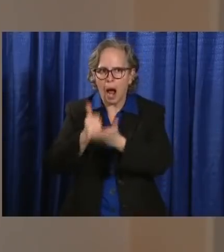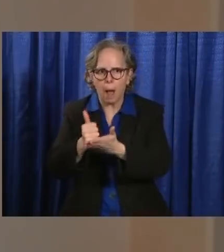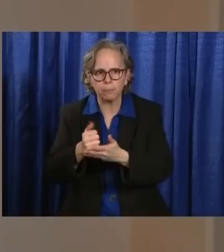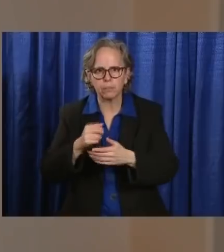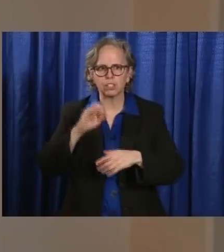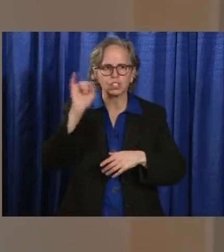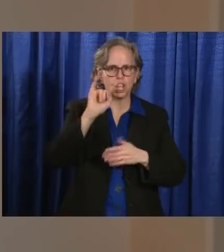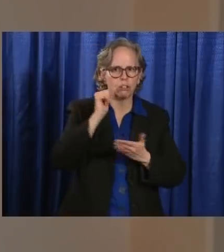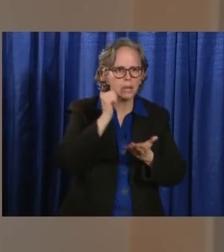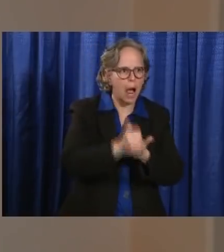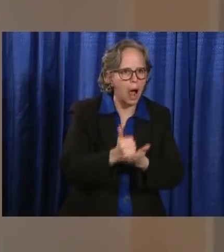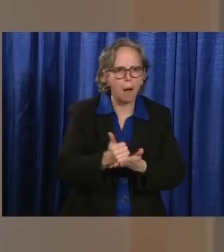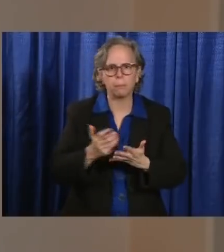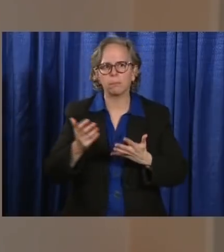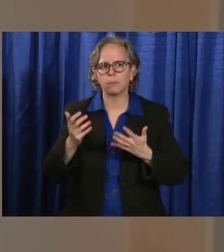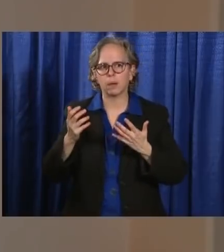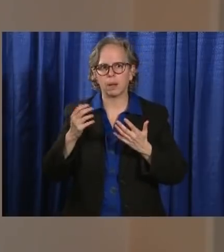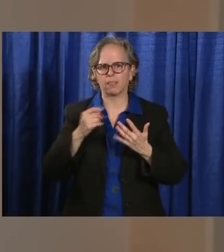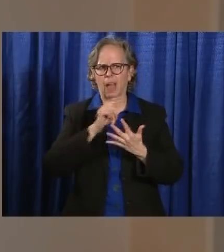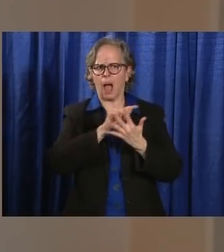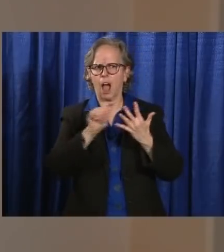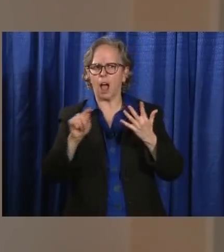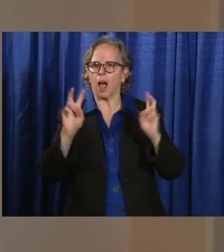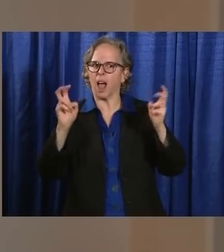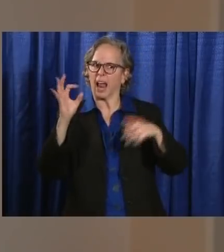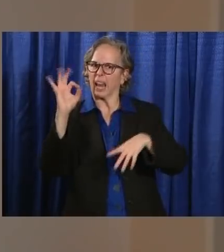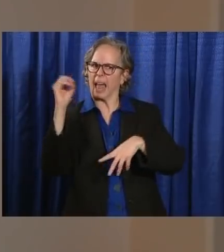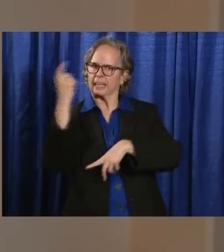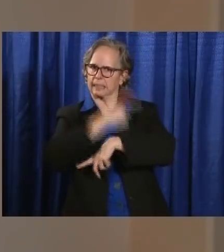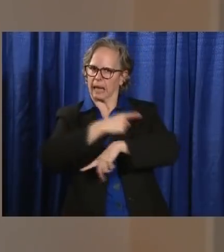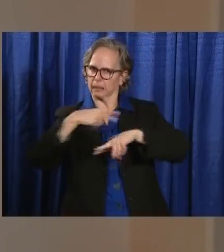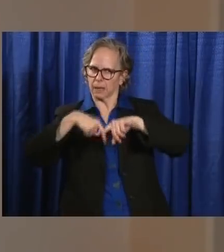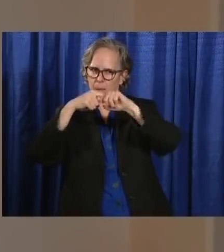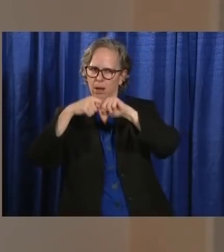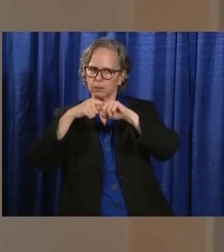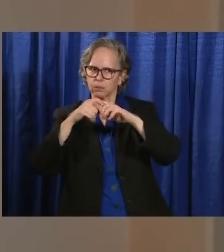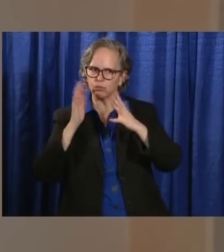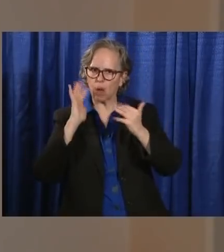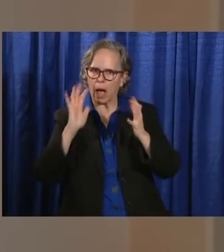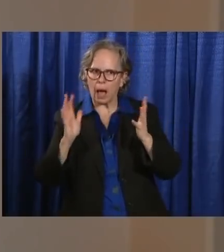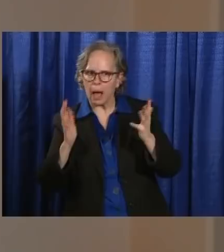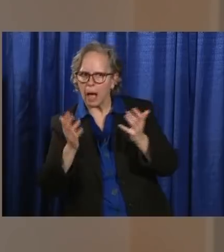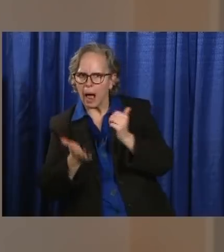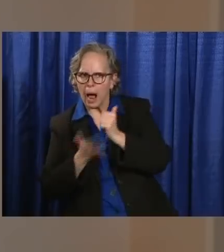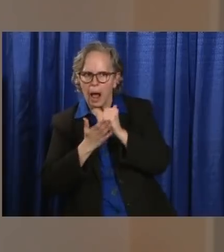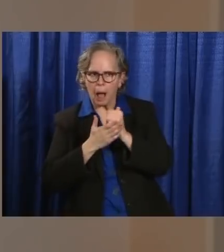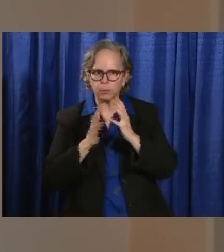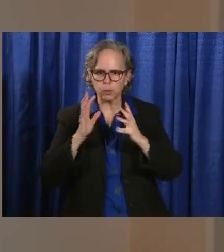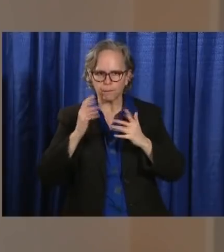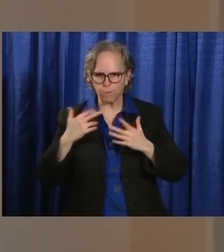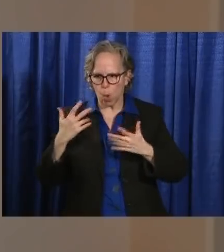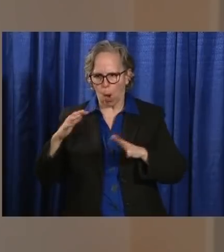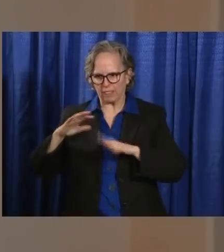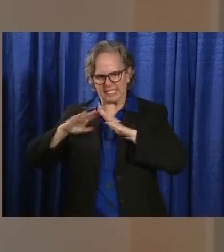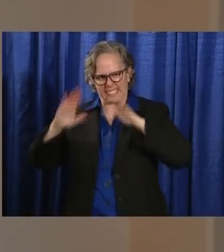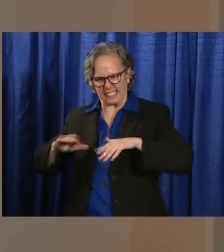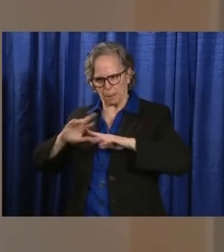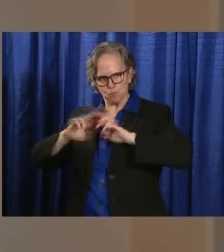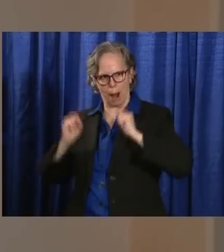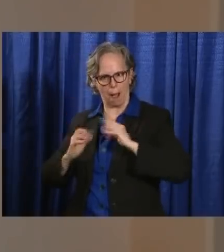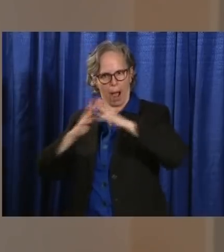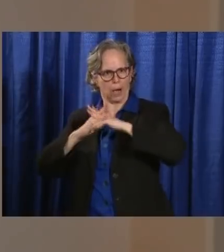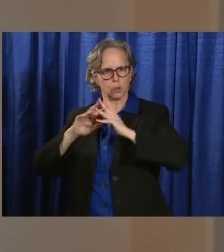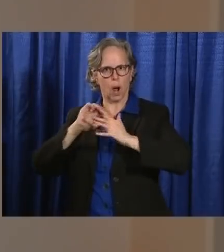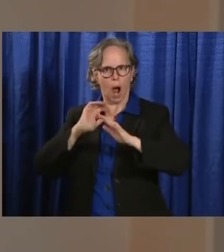most part, a 90-day pause on all of that until the system can catch up to support them in a way that